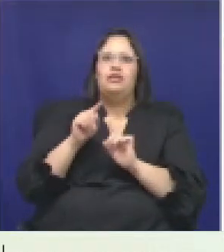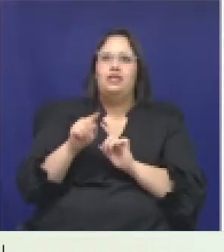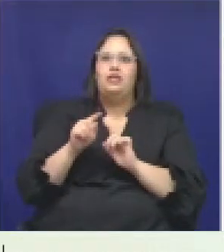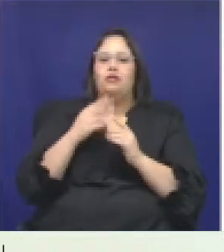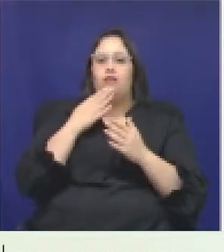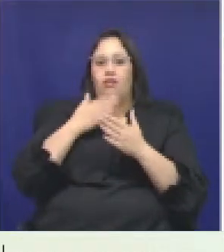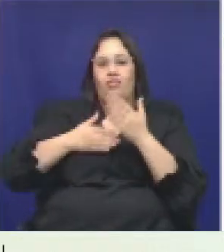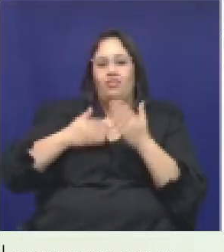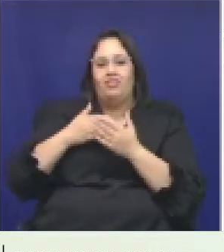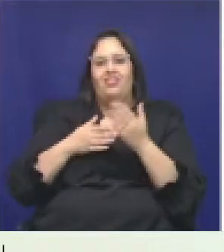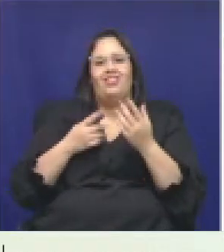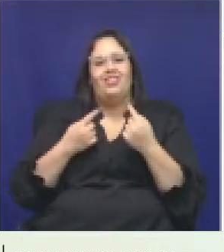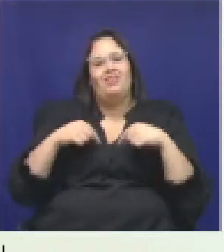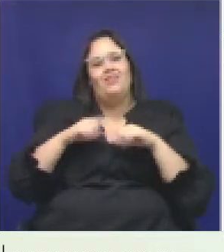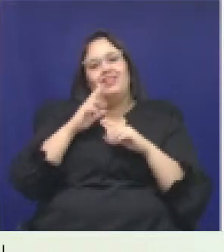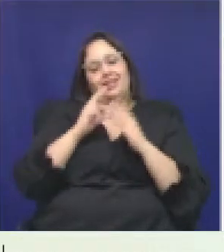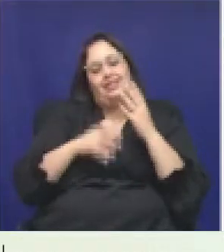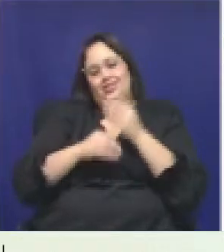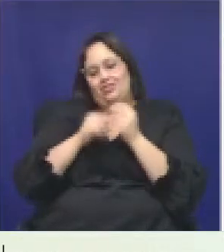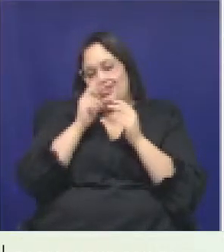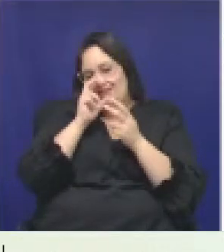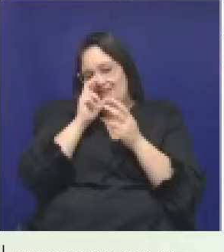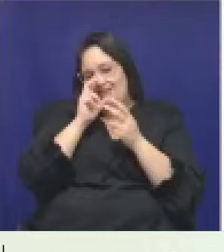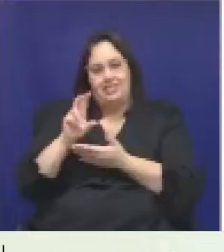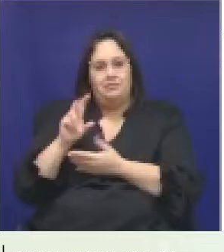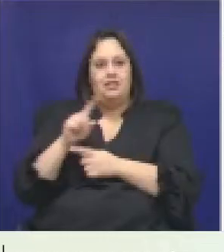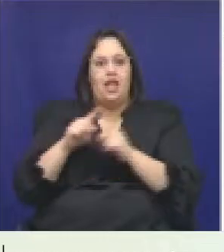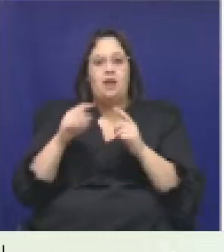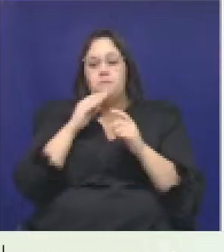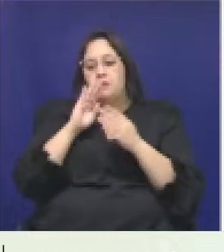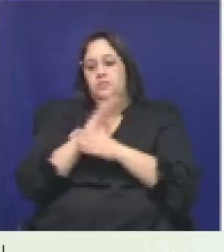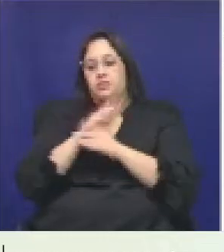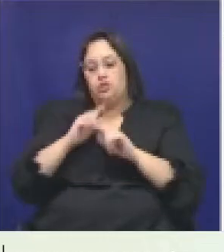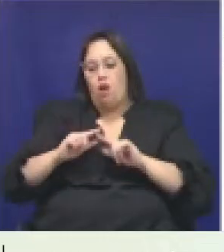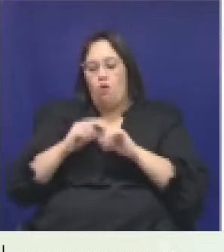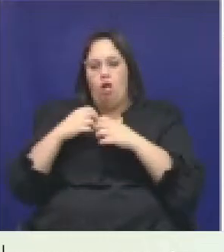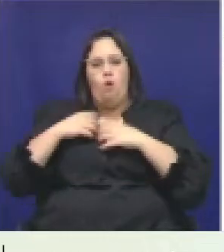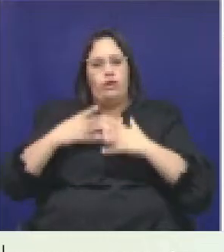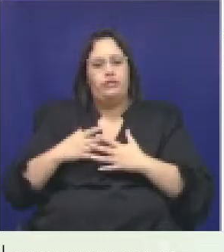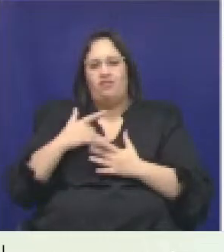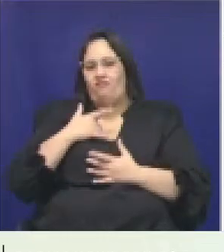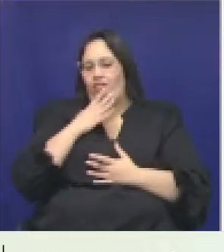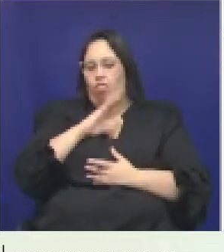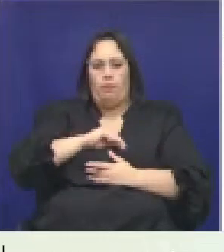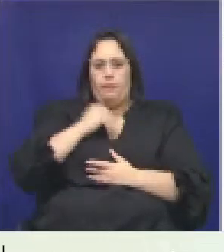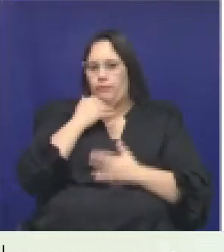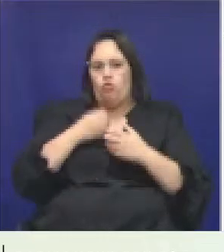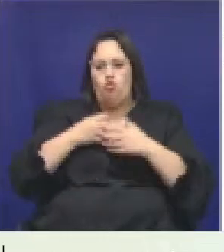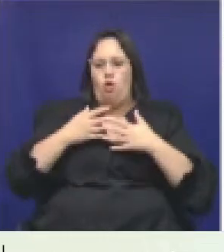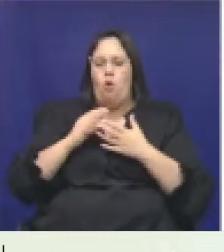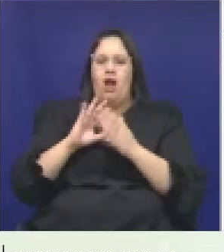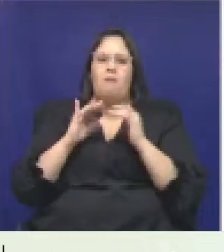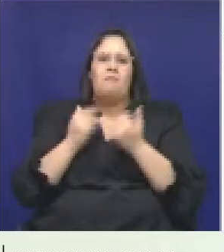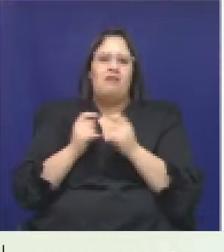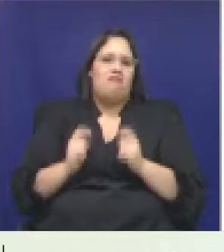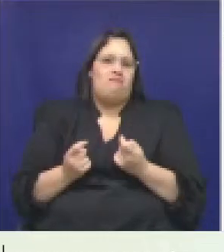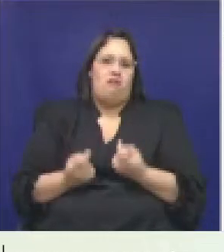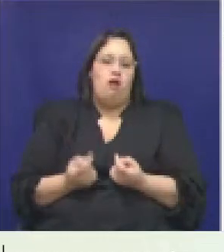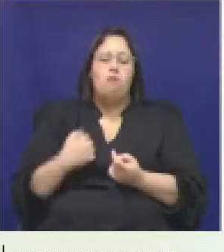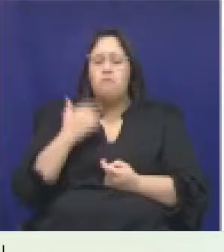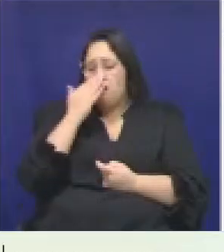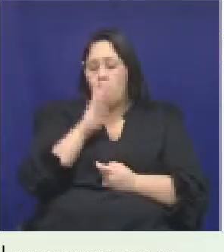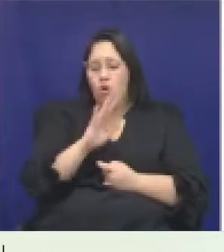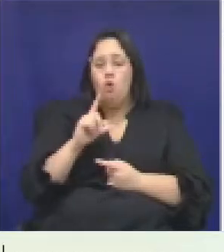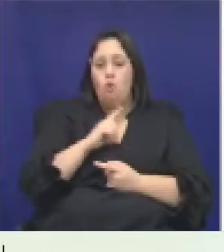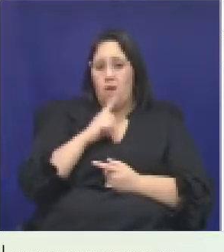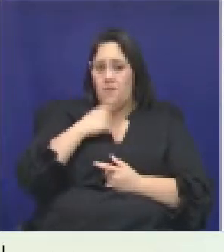hindering international investment and discouraging local business owners from growing their companies. In fact, I know they are, because